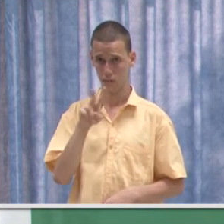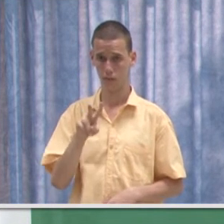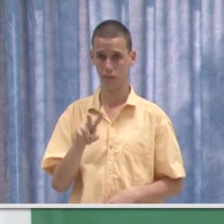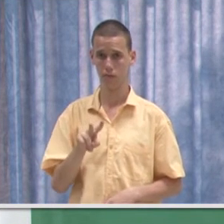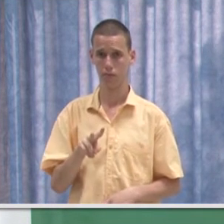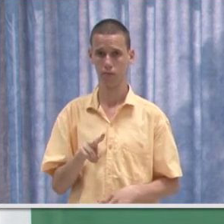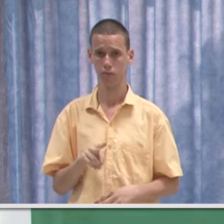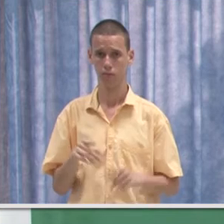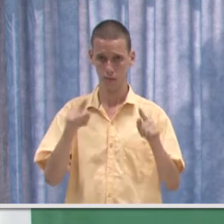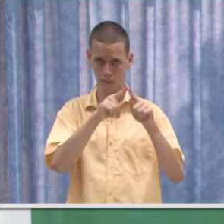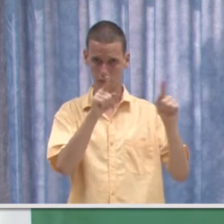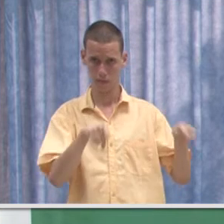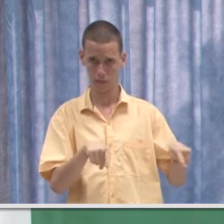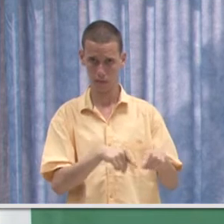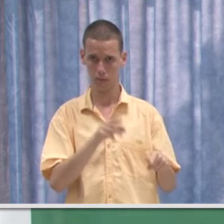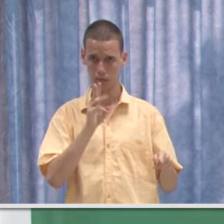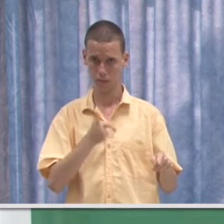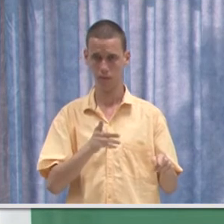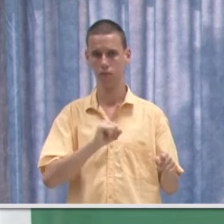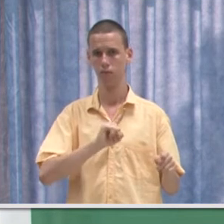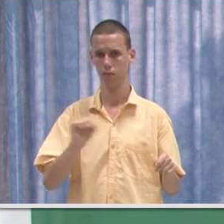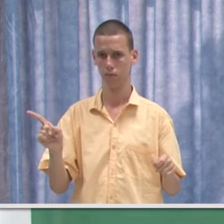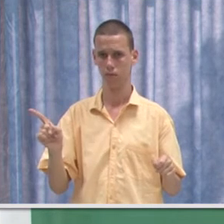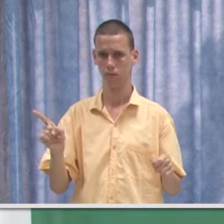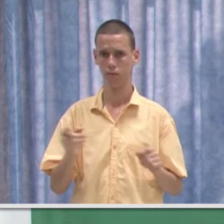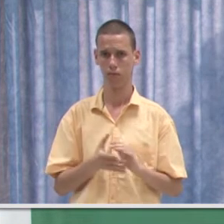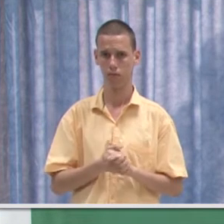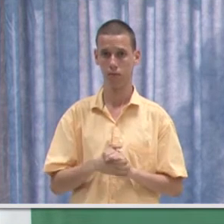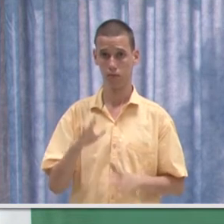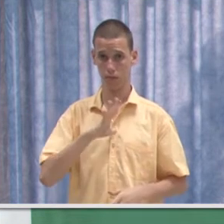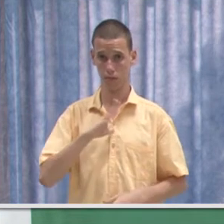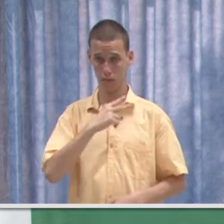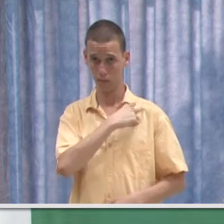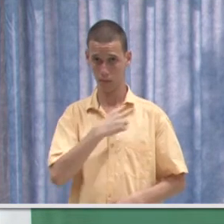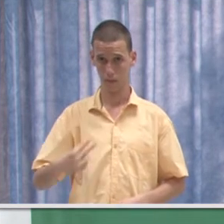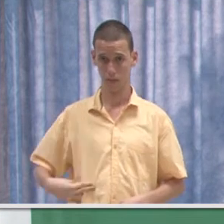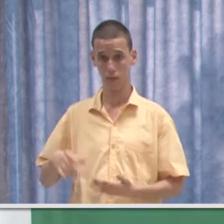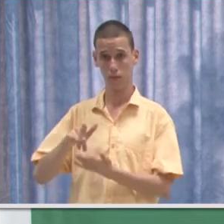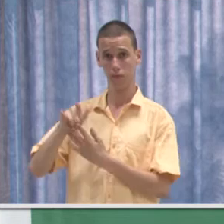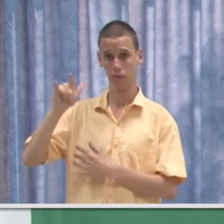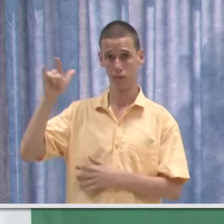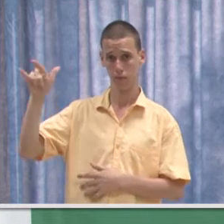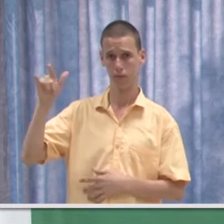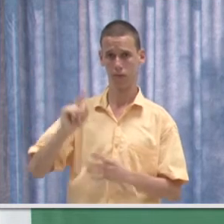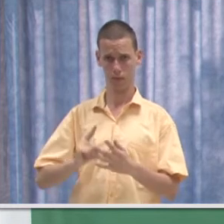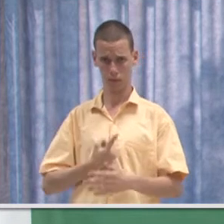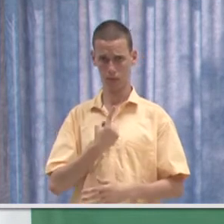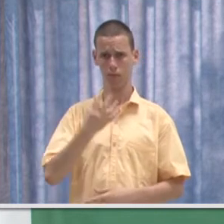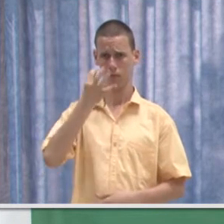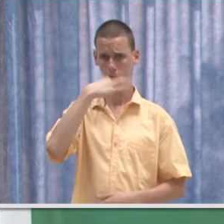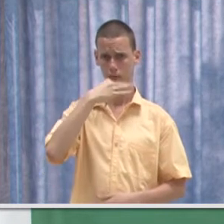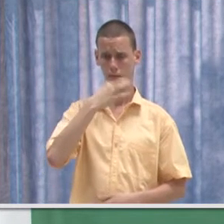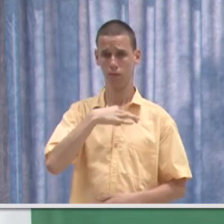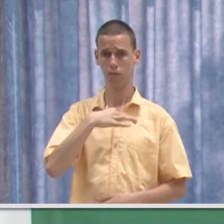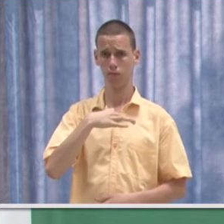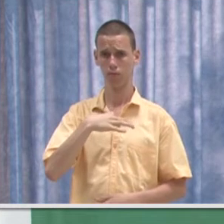unfortunate that certain leaders outside Seychelles are actually self-medicating themselves. That's risky, not only for